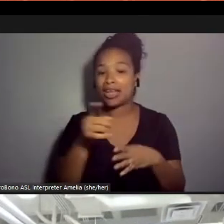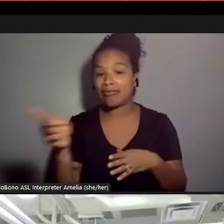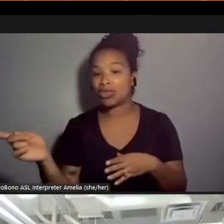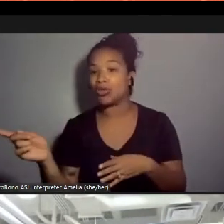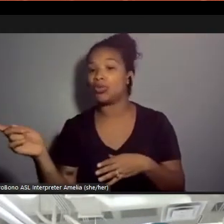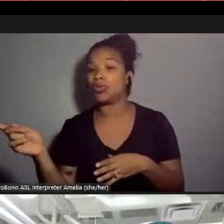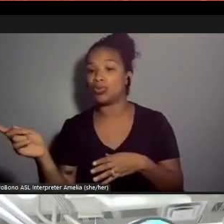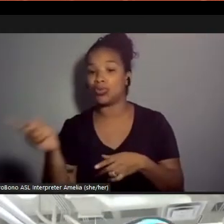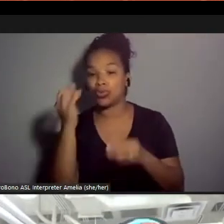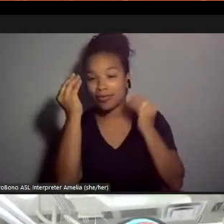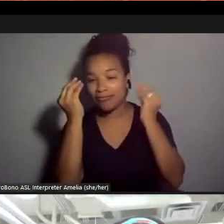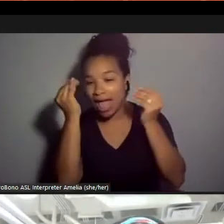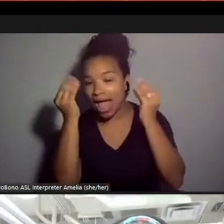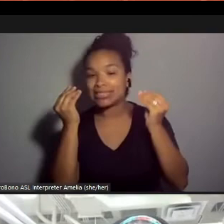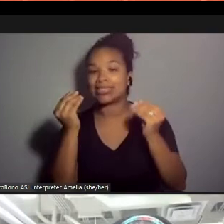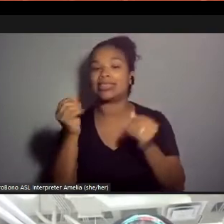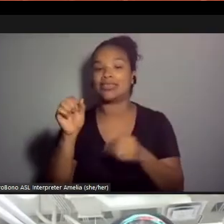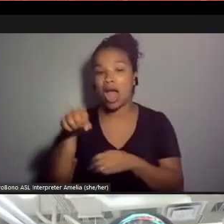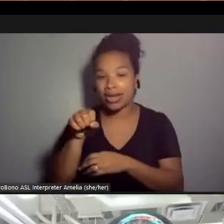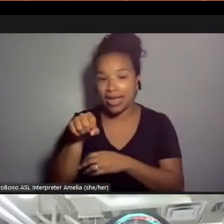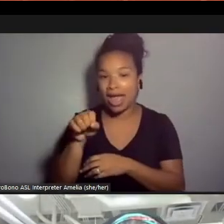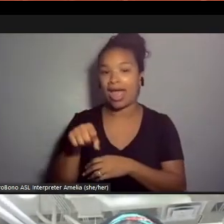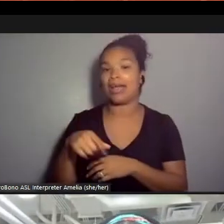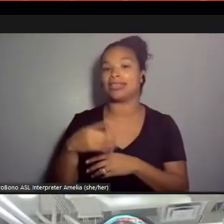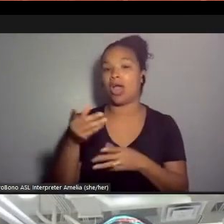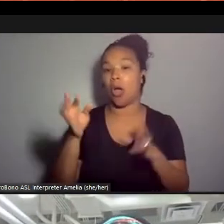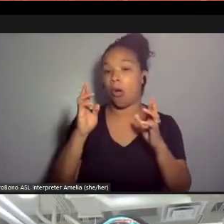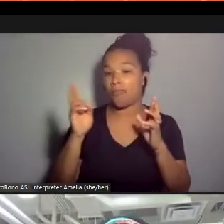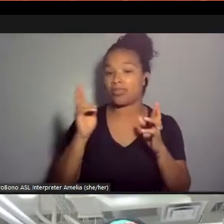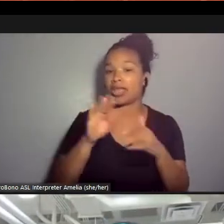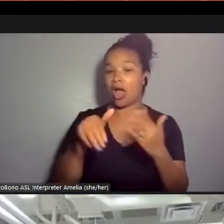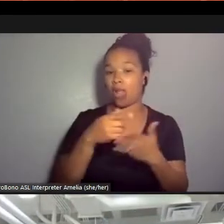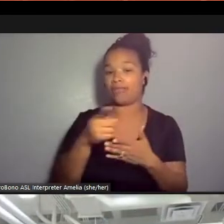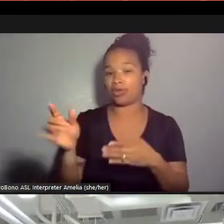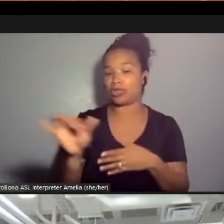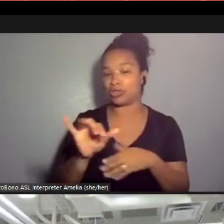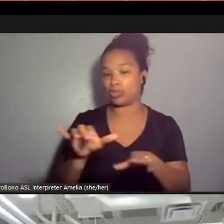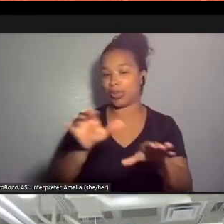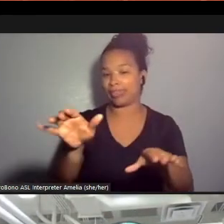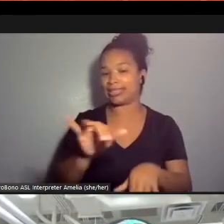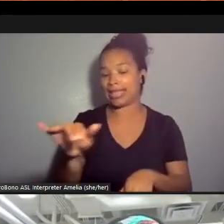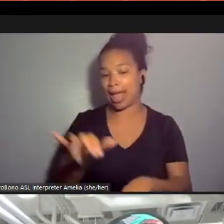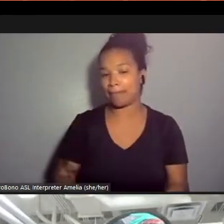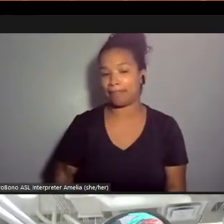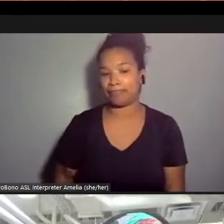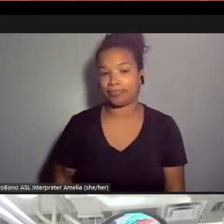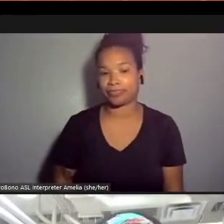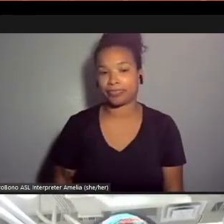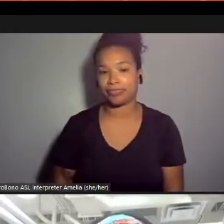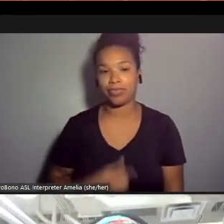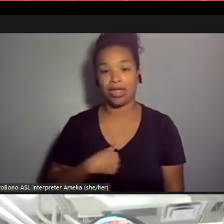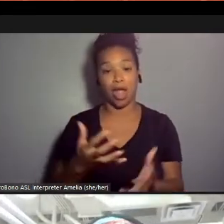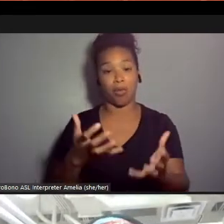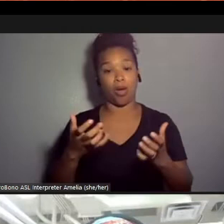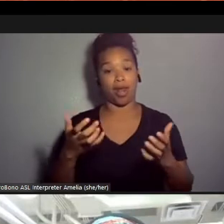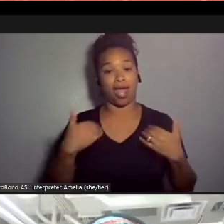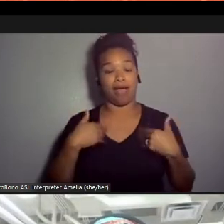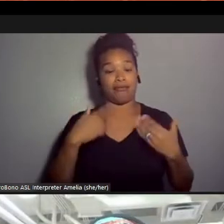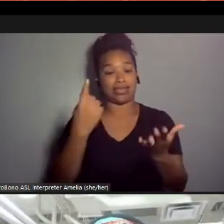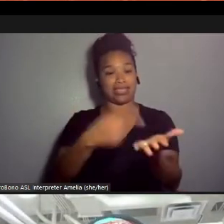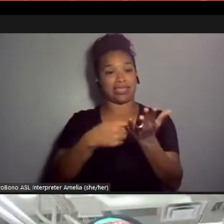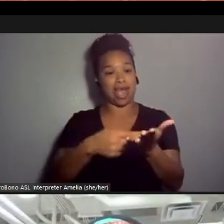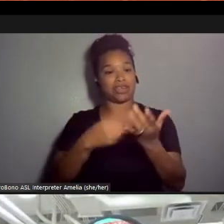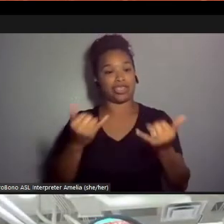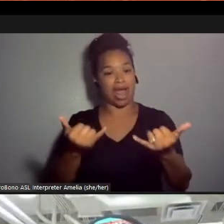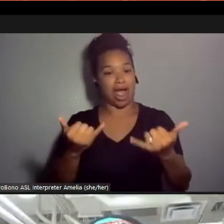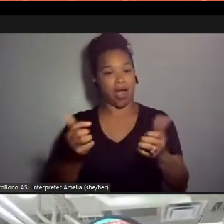those of you tuning in, I hope, were doing the same. I want to have a conversation together now and start